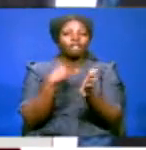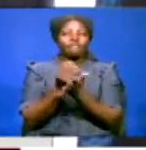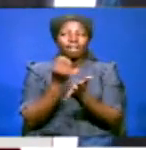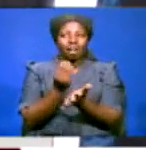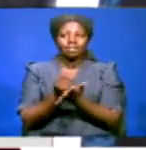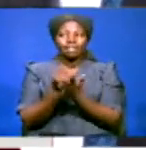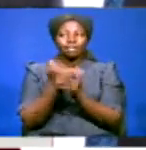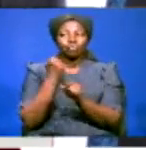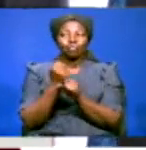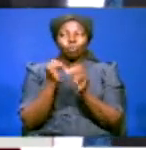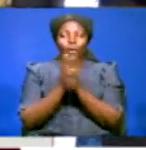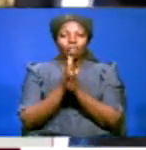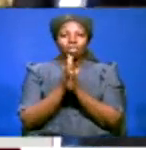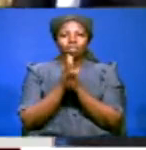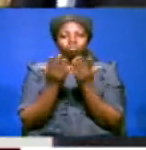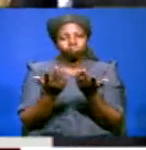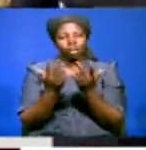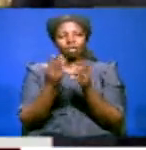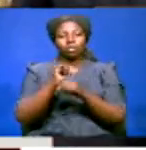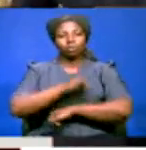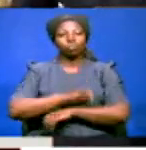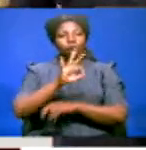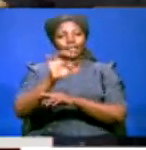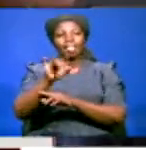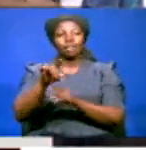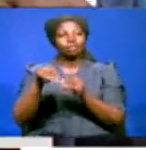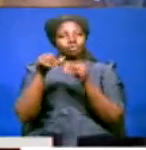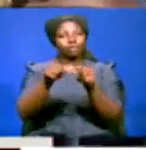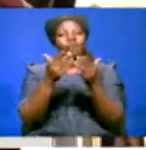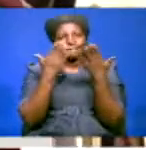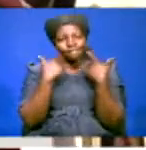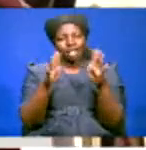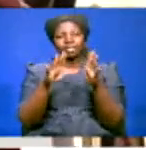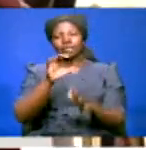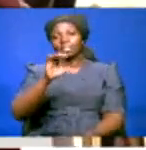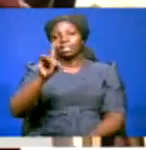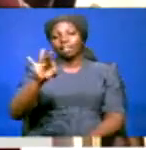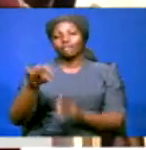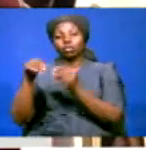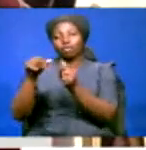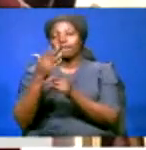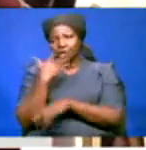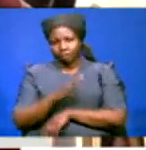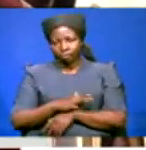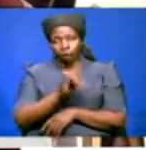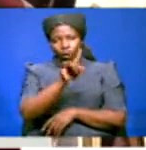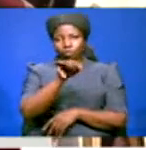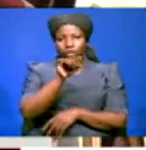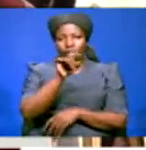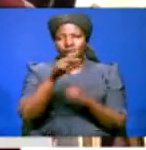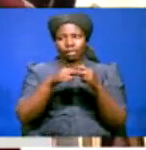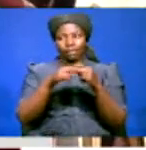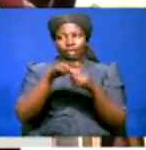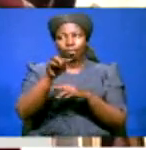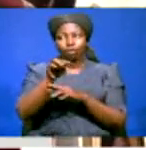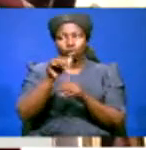do with the exam, with the fees is already sorted out by the CDF. 1.7 million ambayo